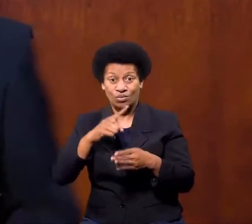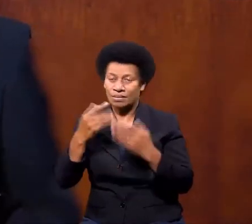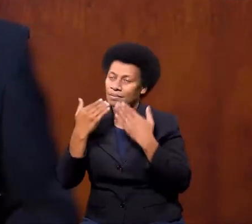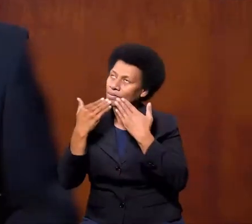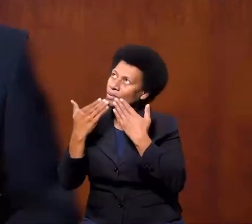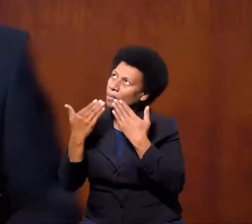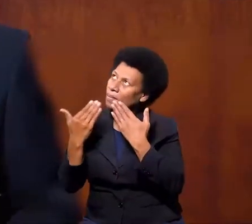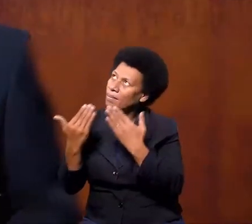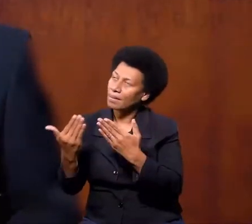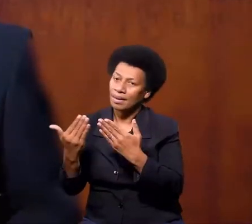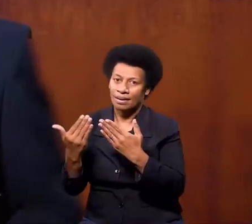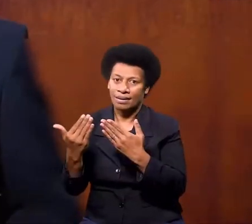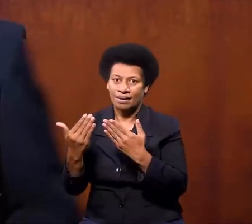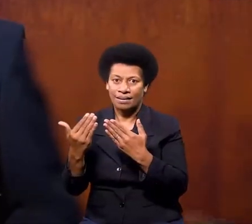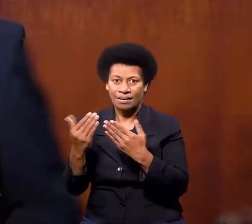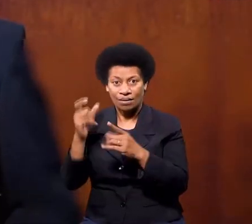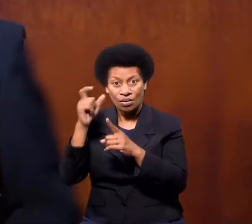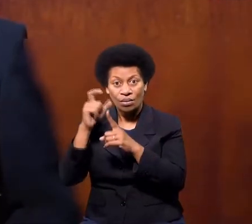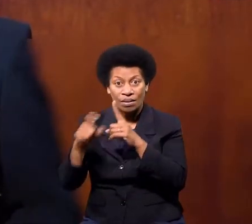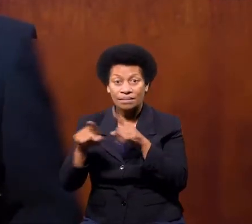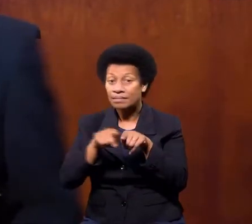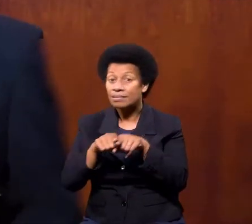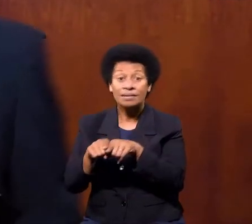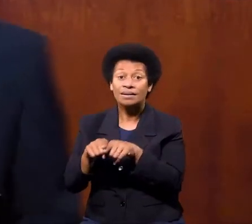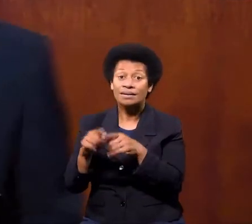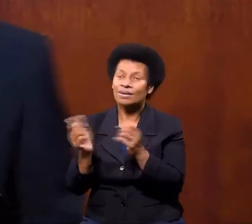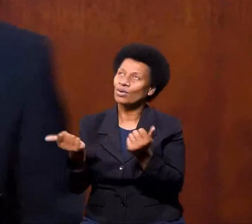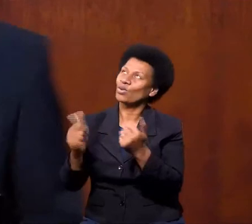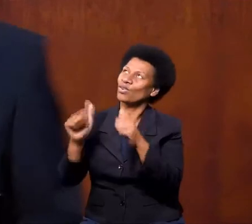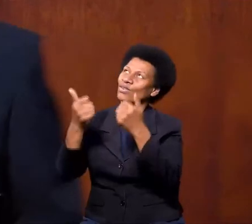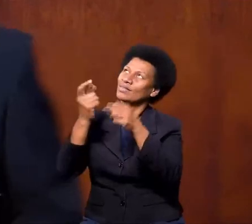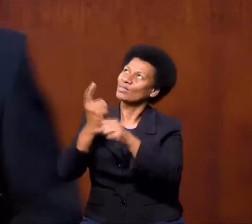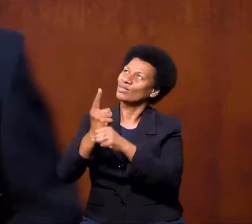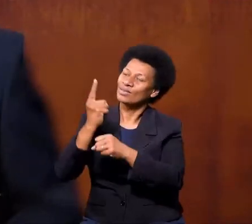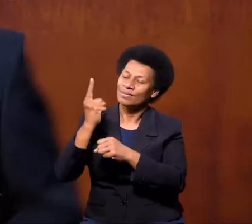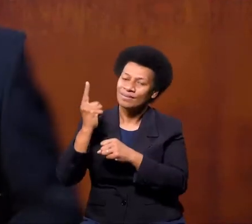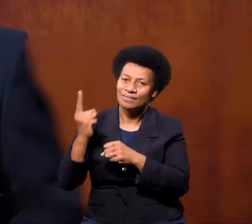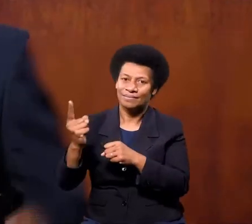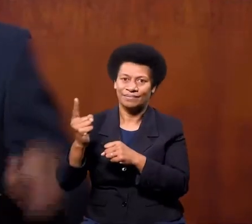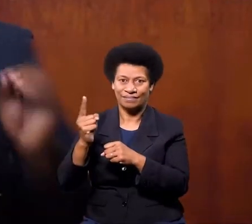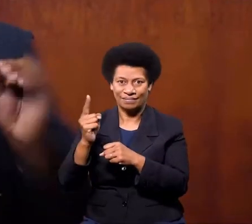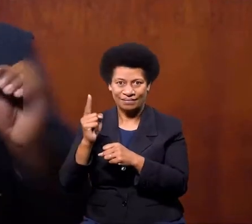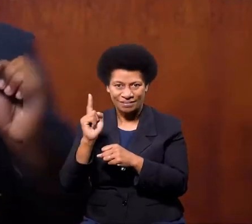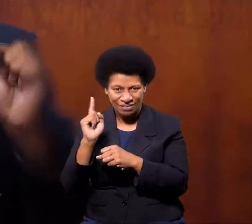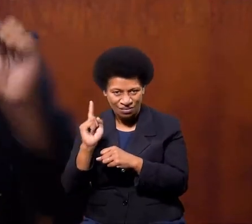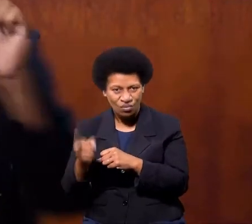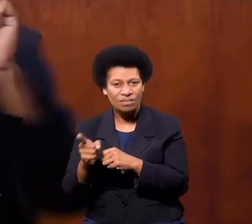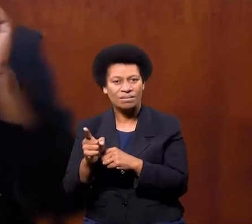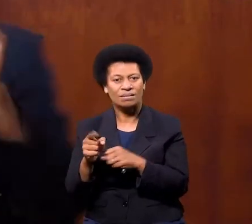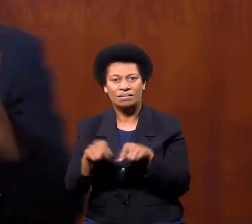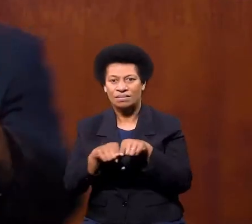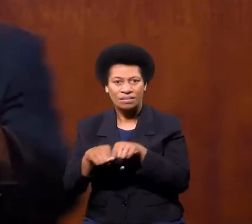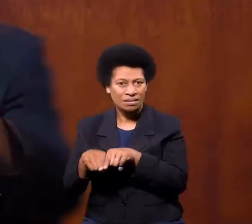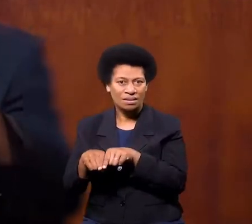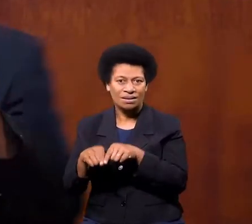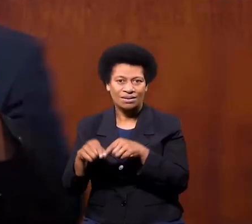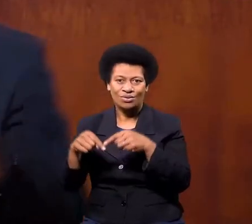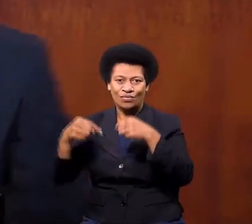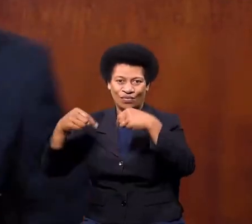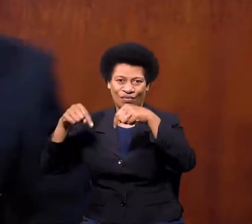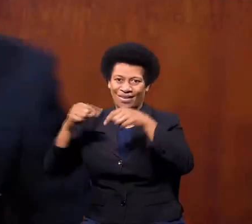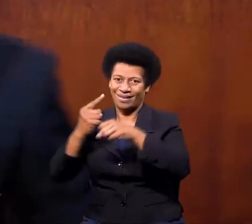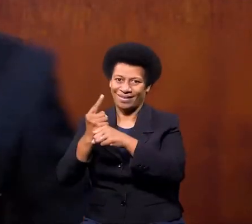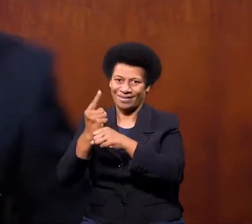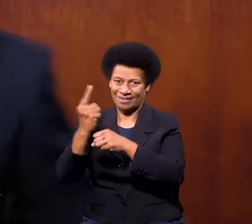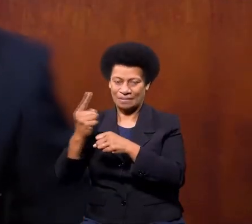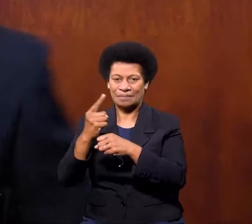to God's commandments. In that way, you give glory to God. And in that way as well, you fear